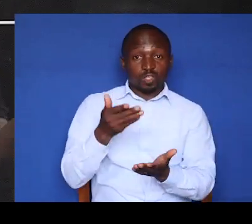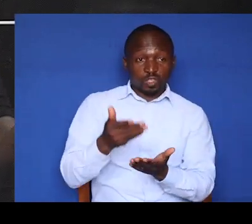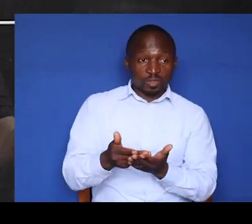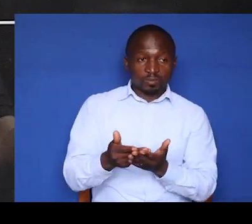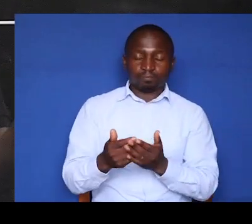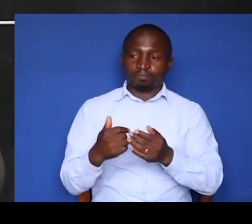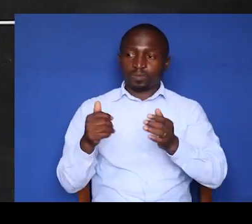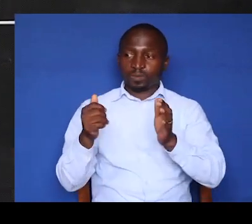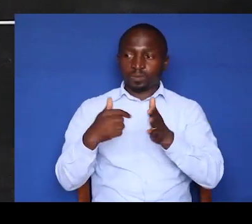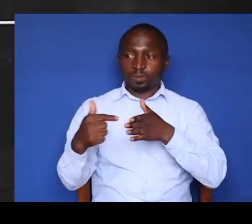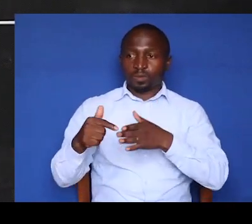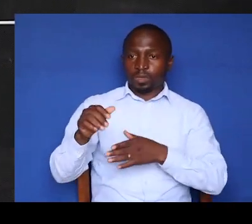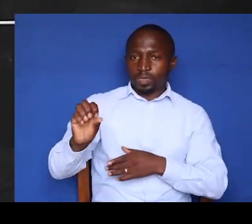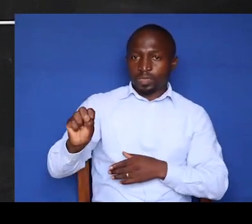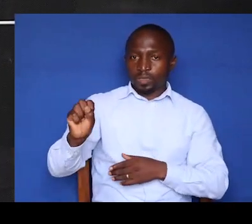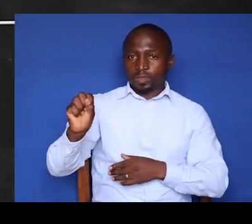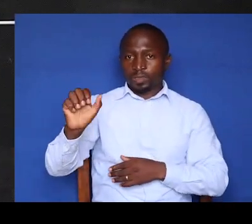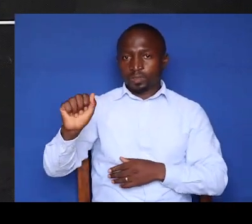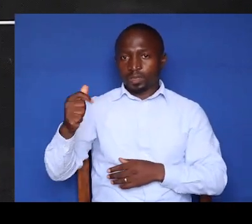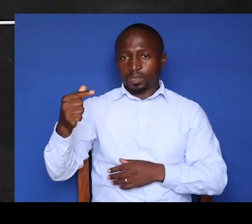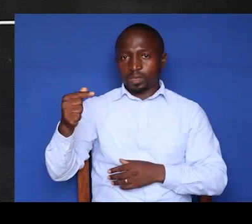The ground